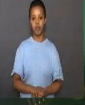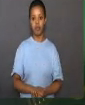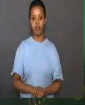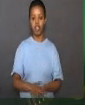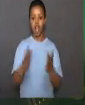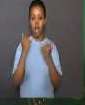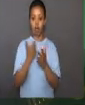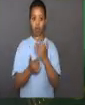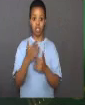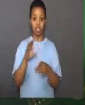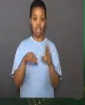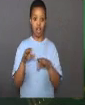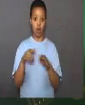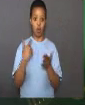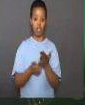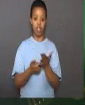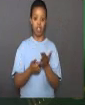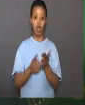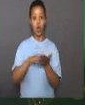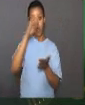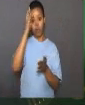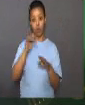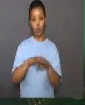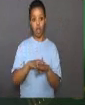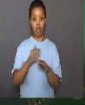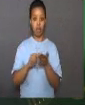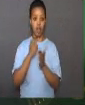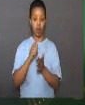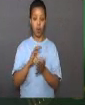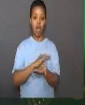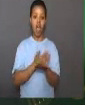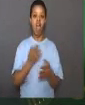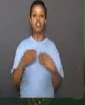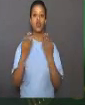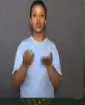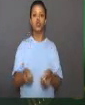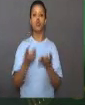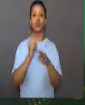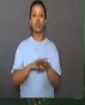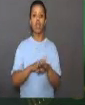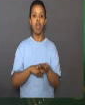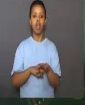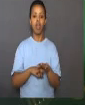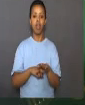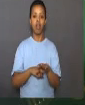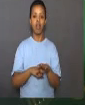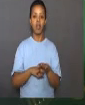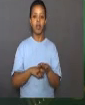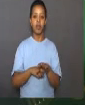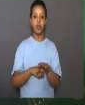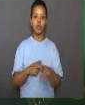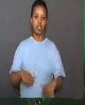As we discussed earlier in the lesson, carbohydrates are used in the structural